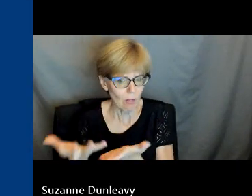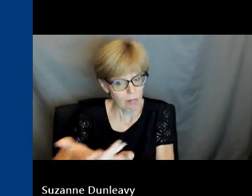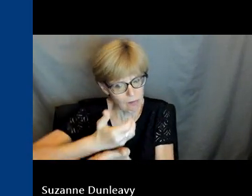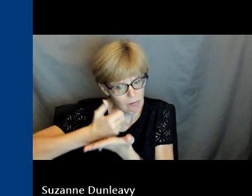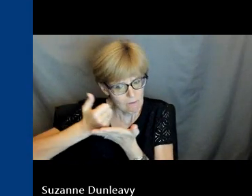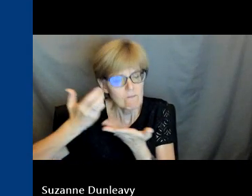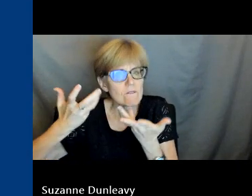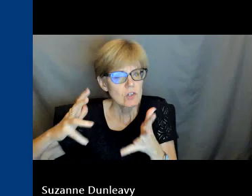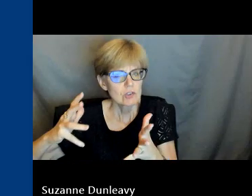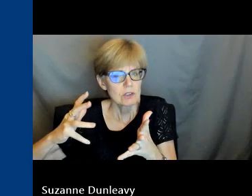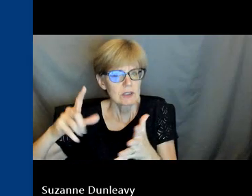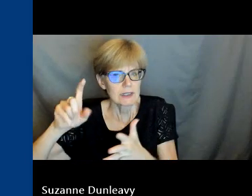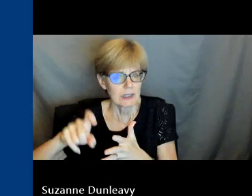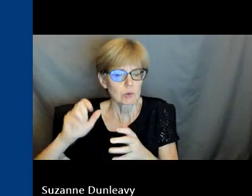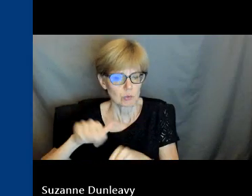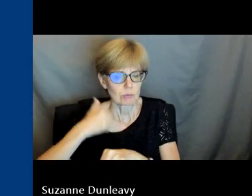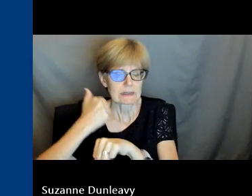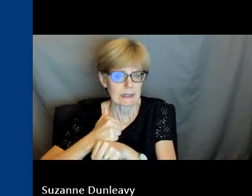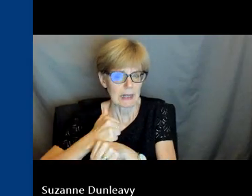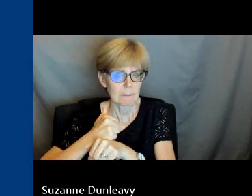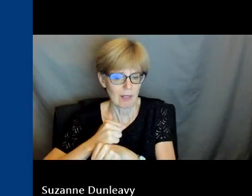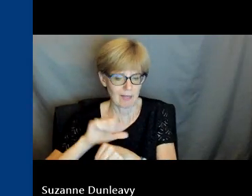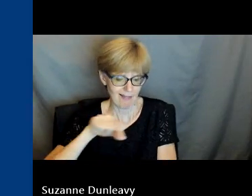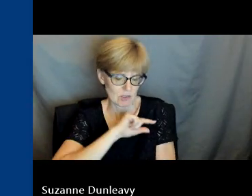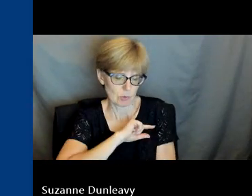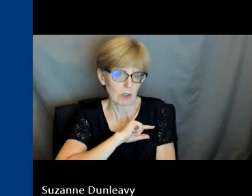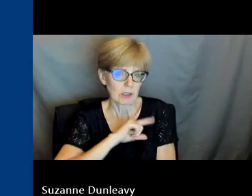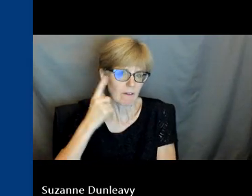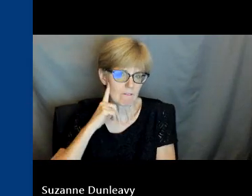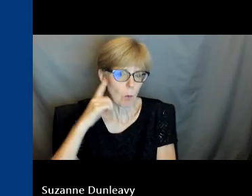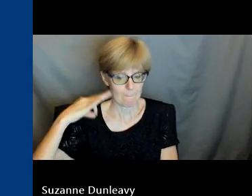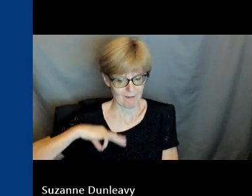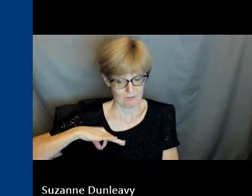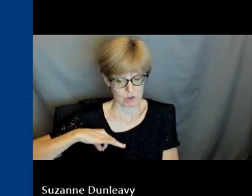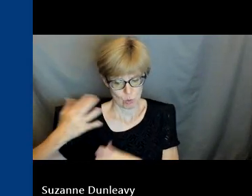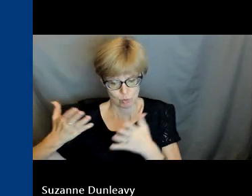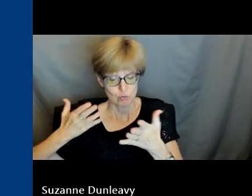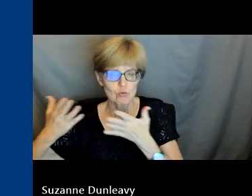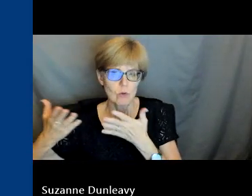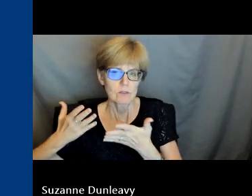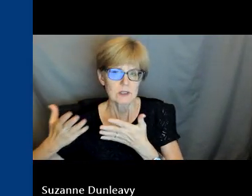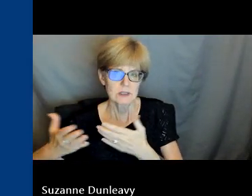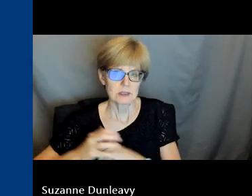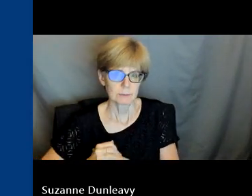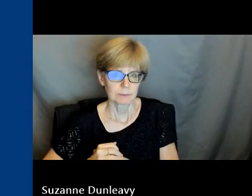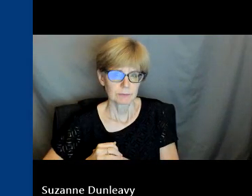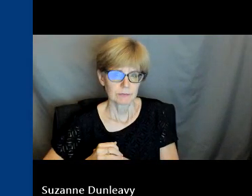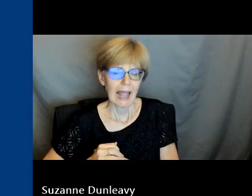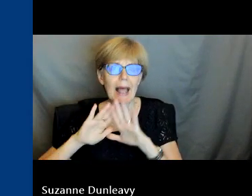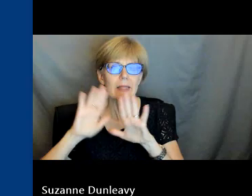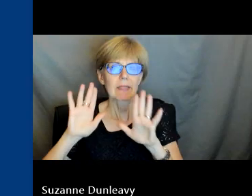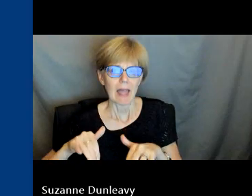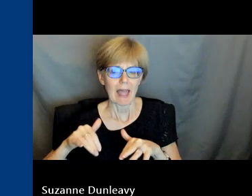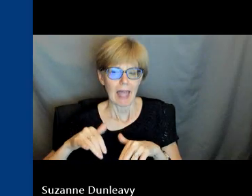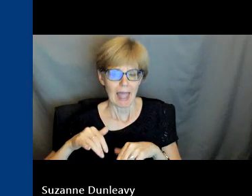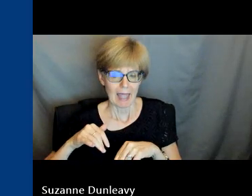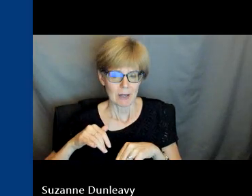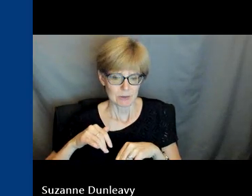evidence needed to establish someone's eligibility for these benefits or services, and so the housing provider should accept